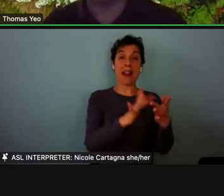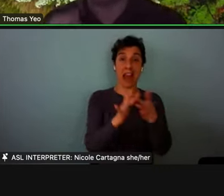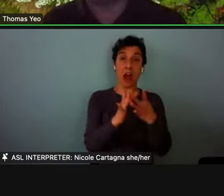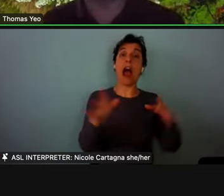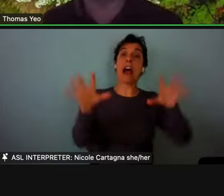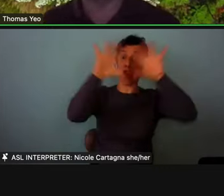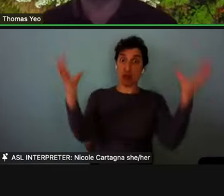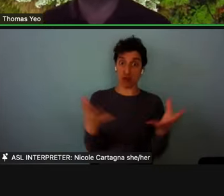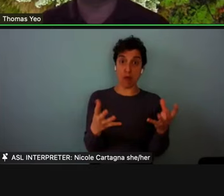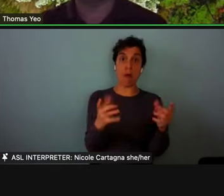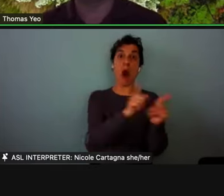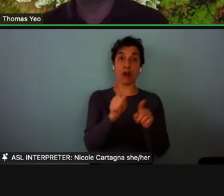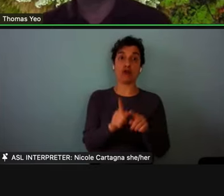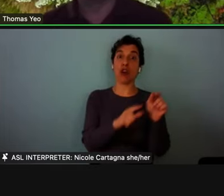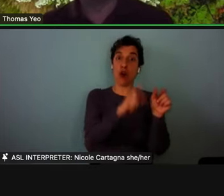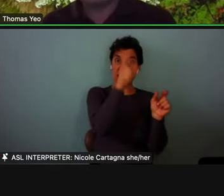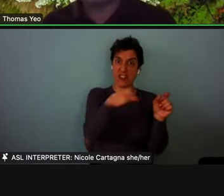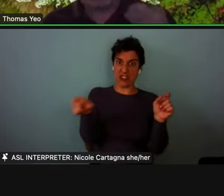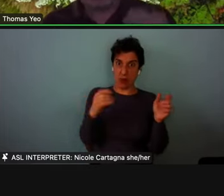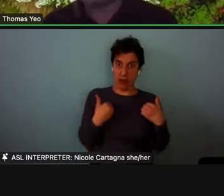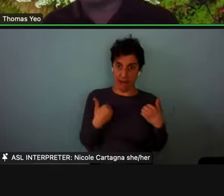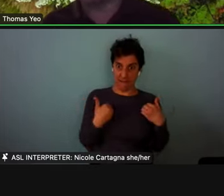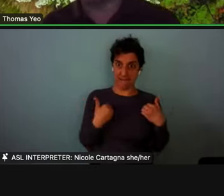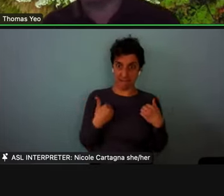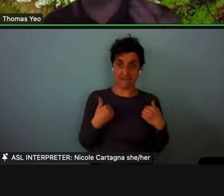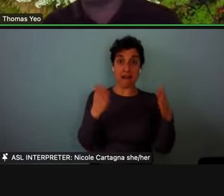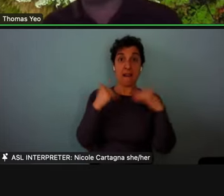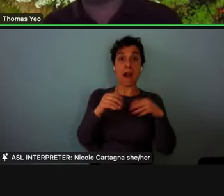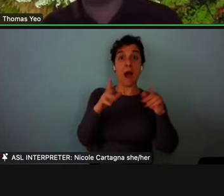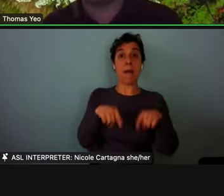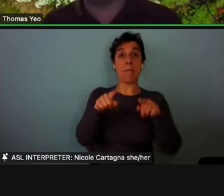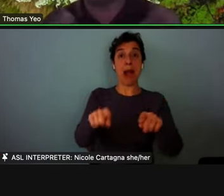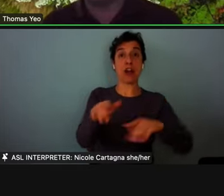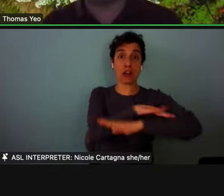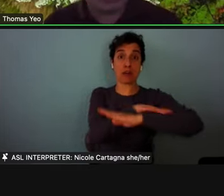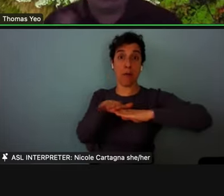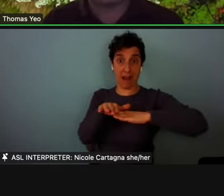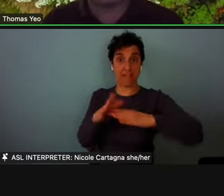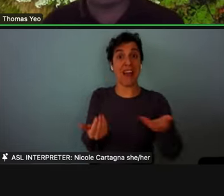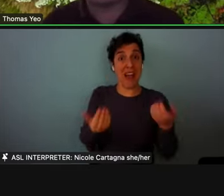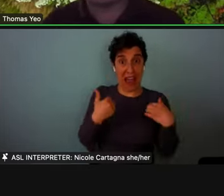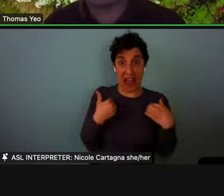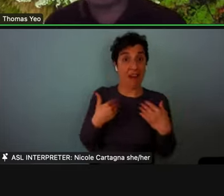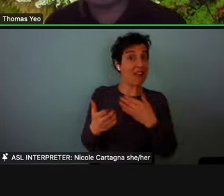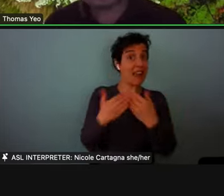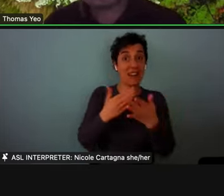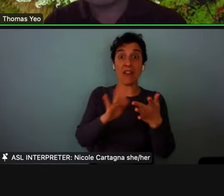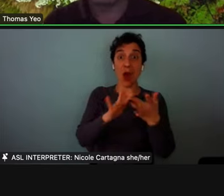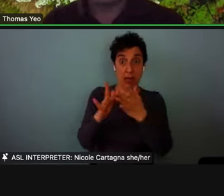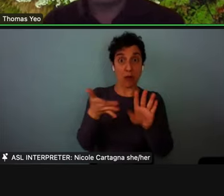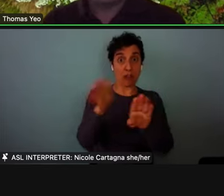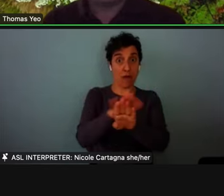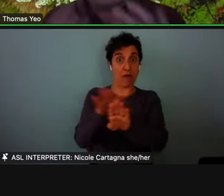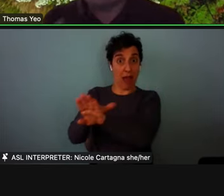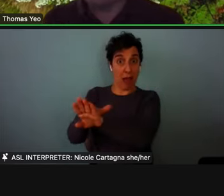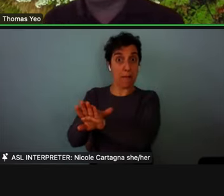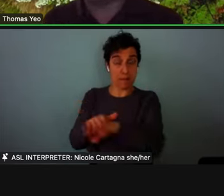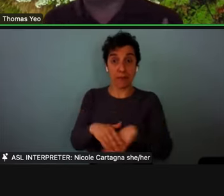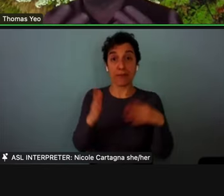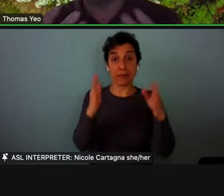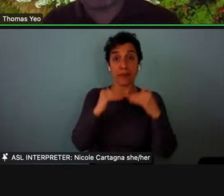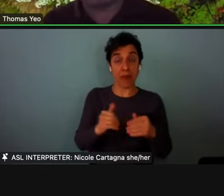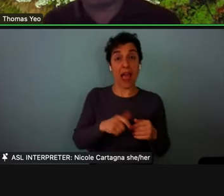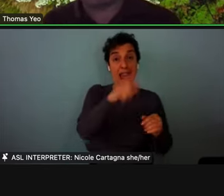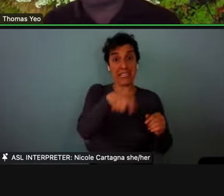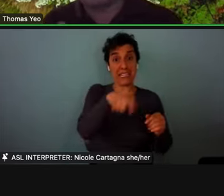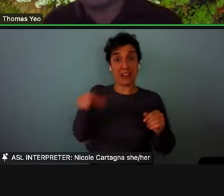as in individual participants. This parallel topography exists even if we allow networks to overlap. and individual